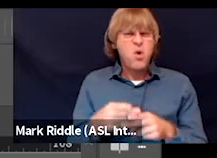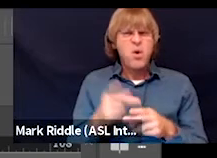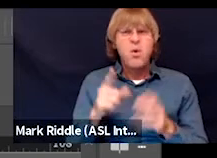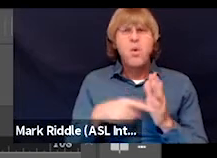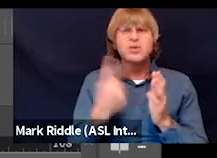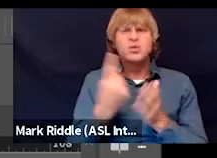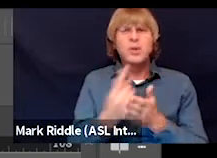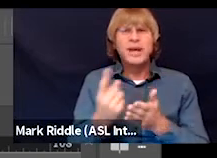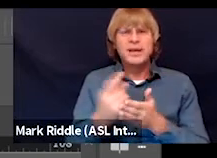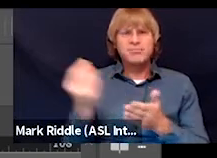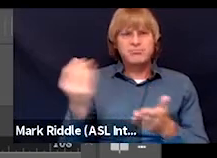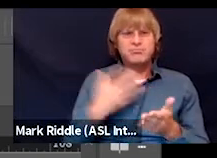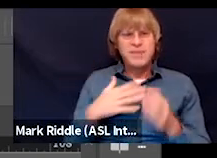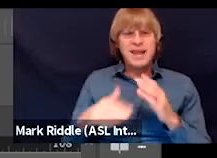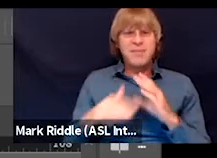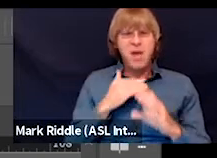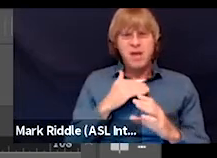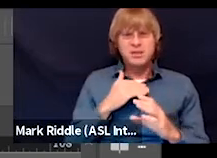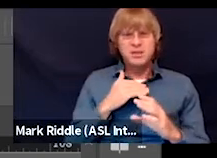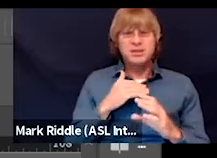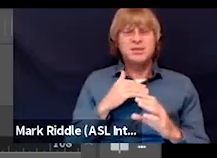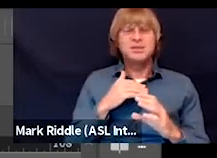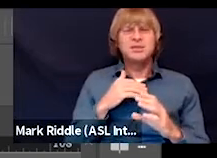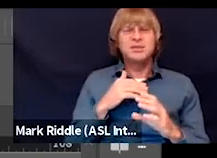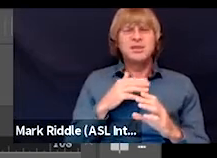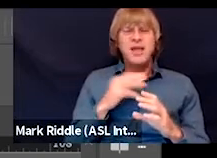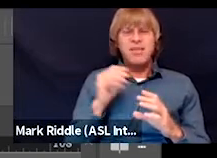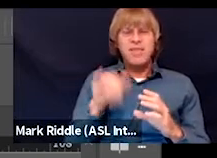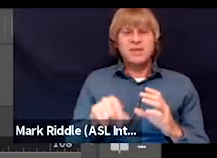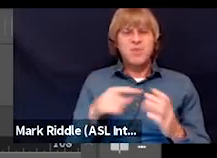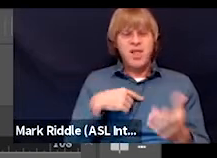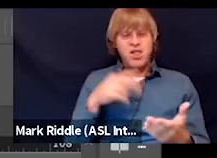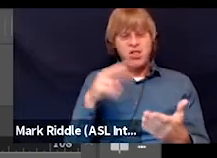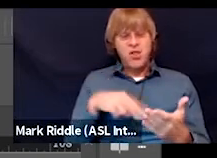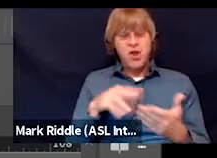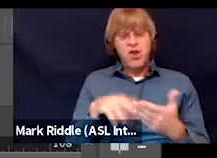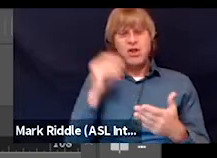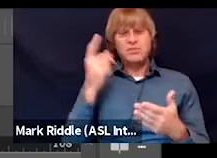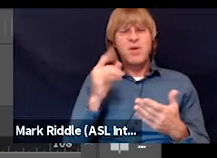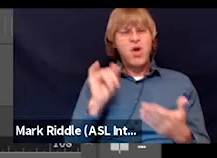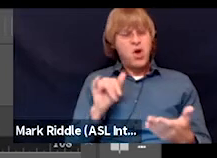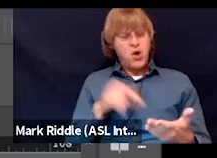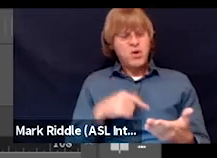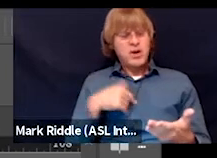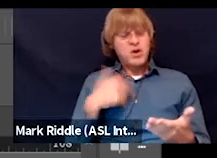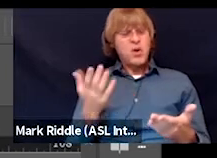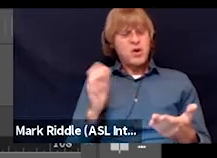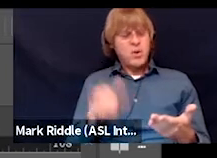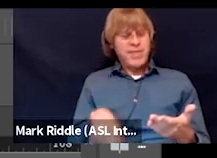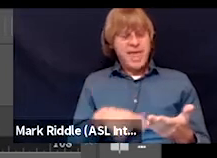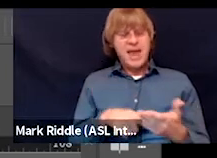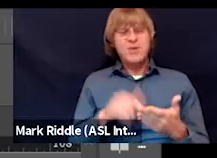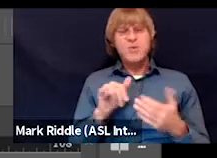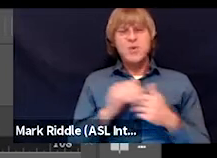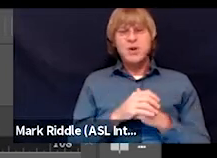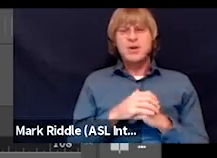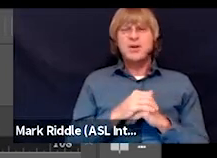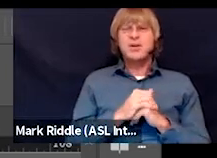a week, it comes into my inbox, and that's where I learned some things like, oh, didn't know I could do that.